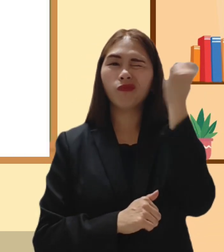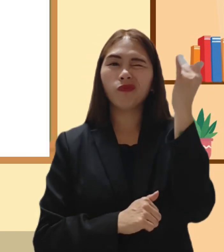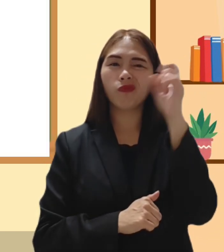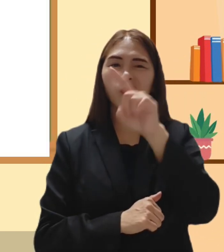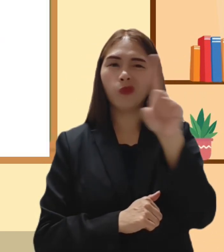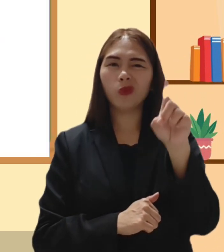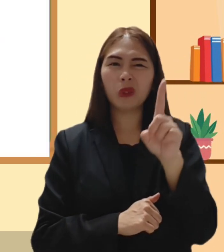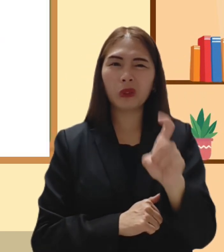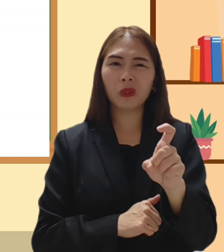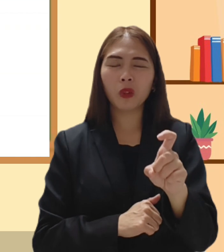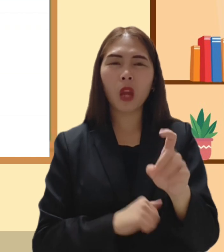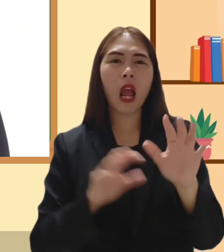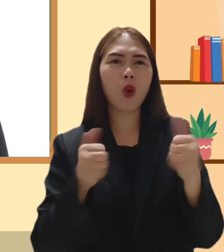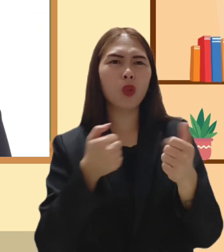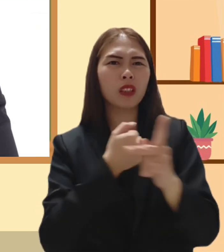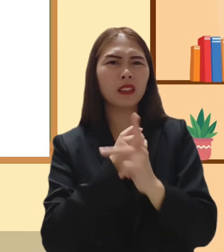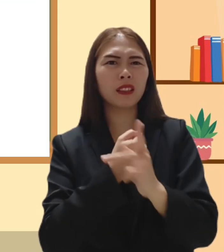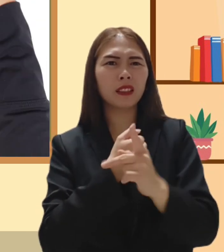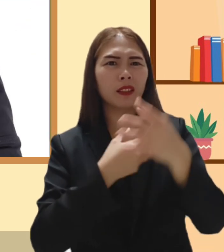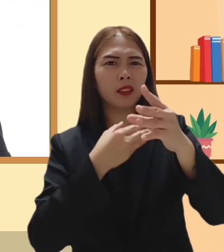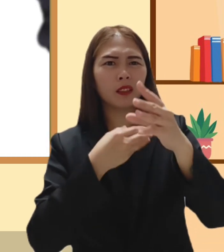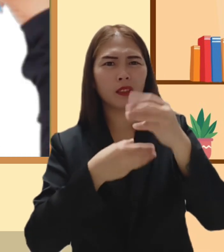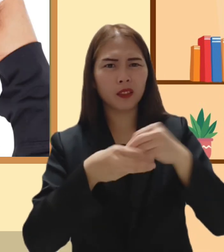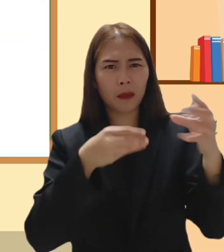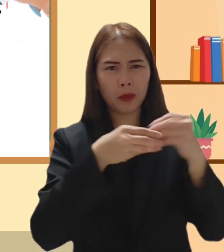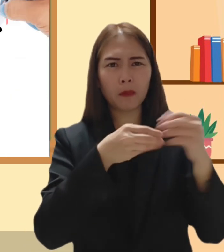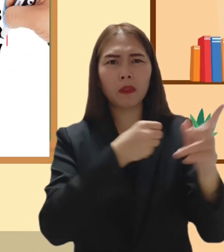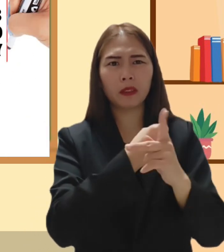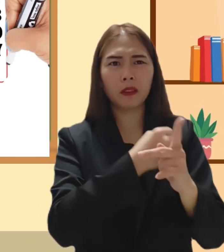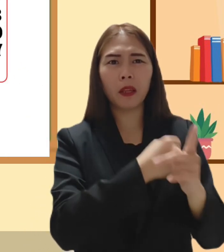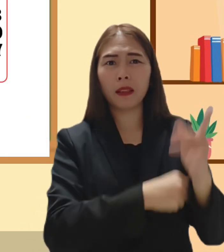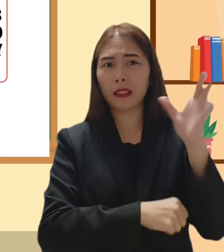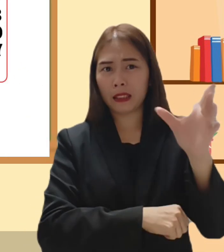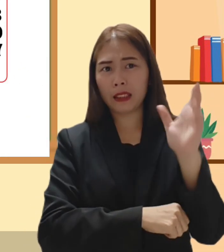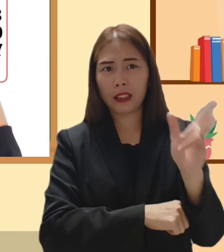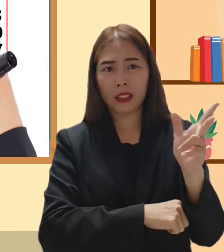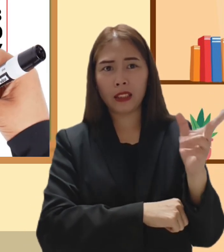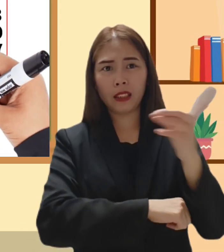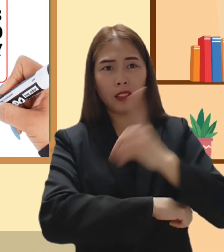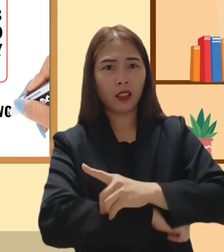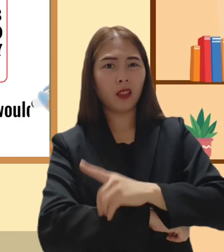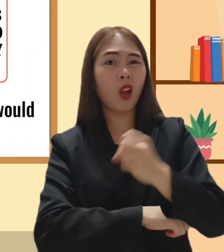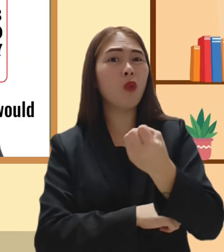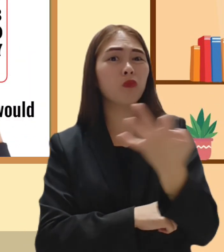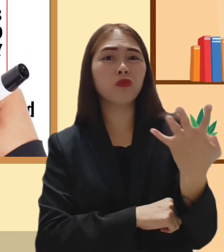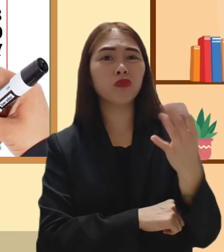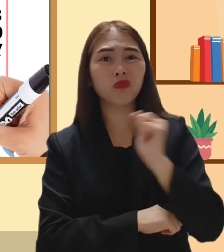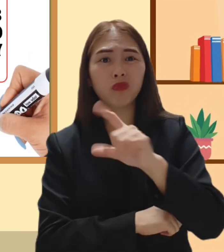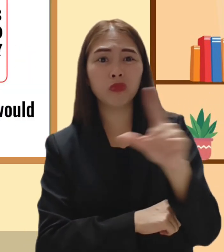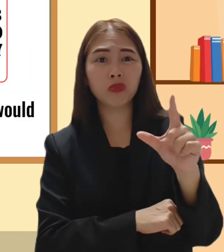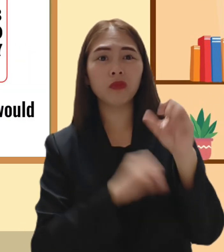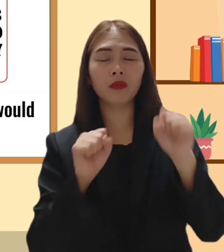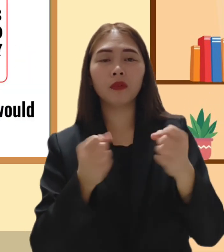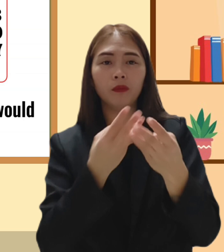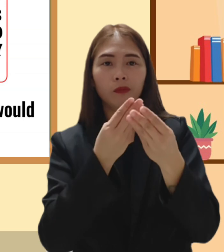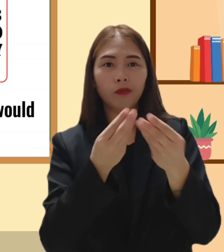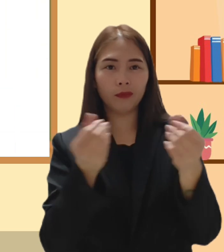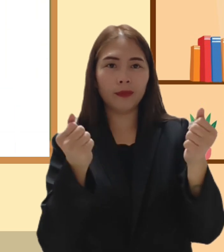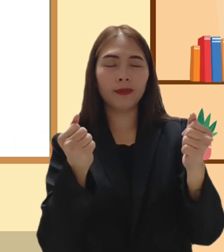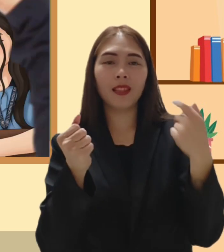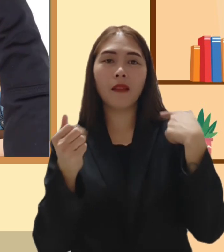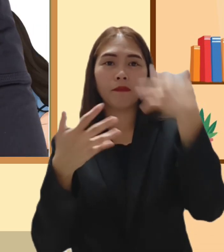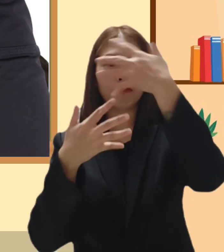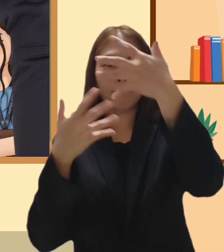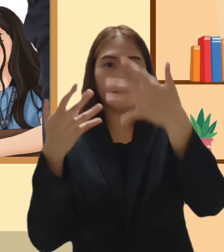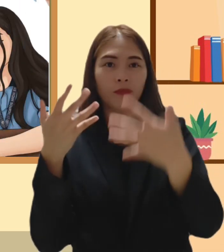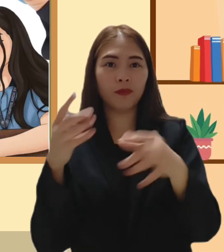But here's the big question. What if you keep saving like this for 30 days? How much money would you have in total? We can solve